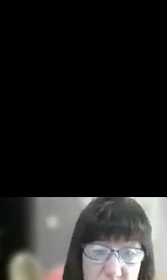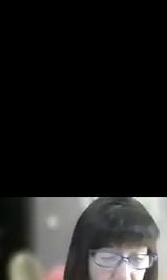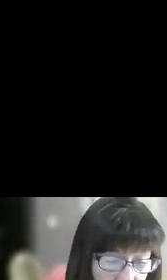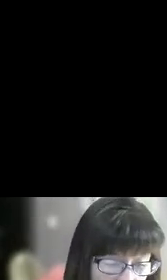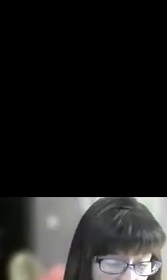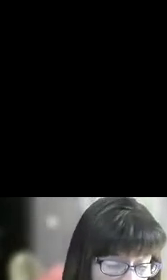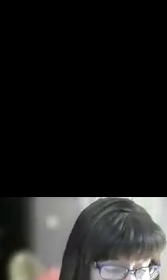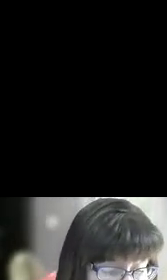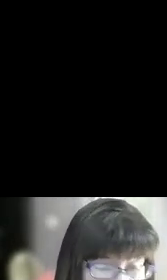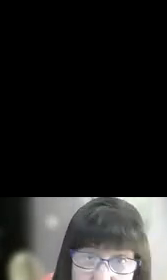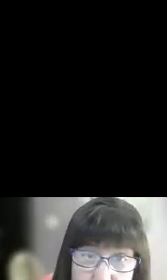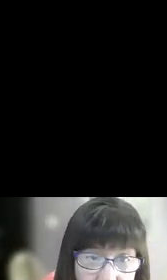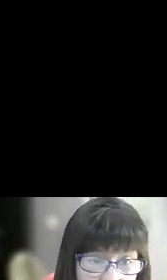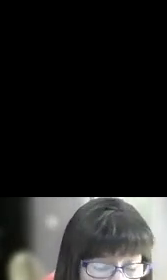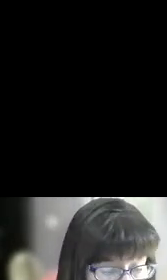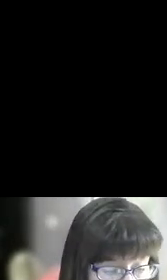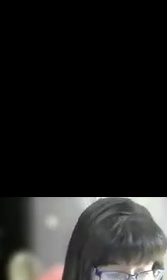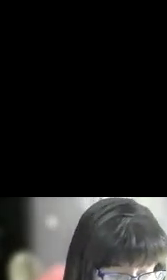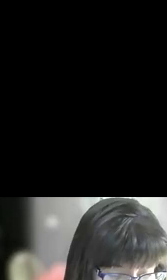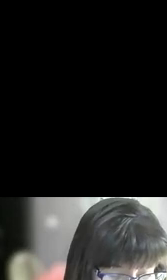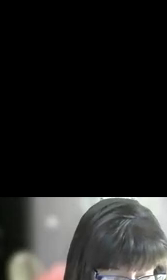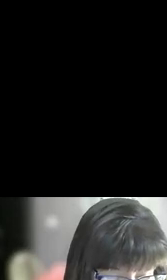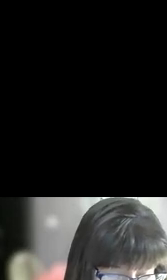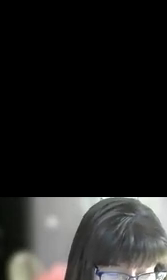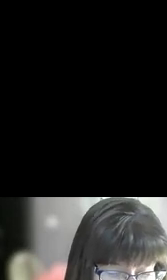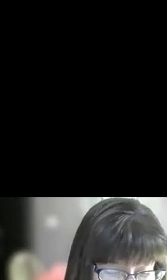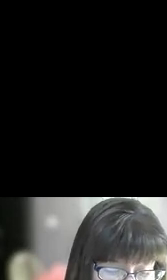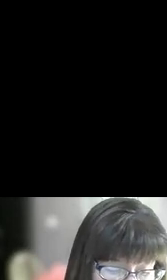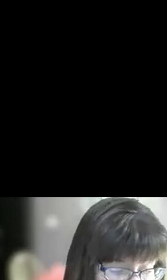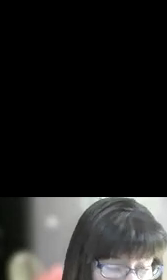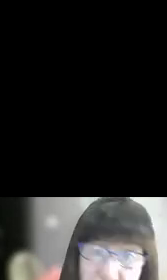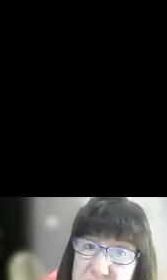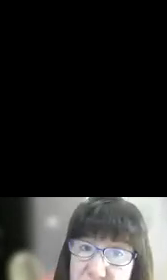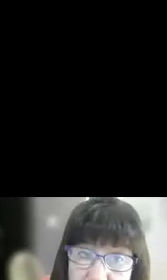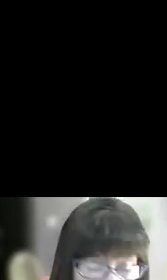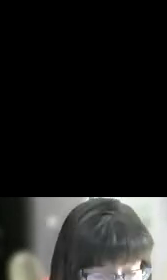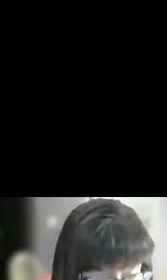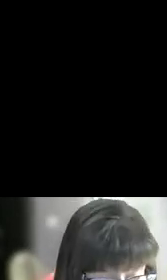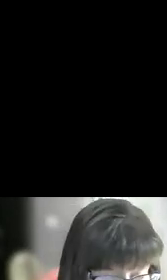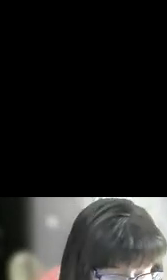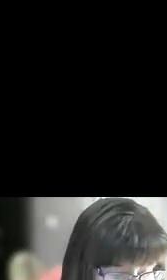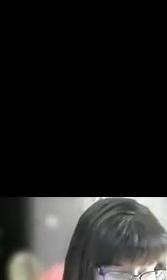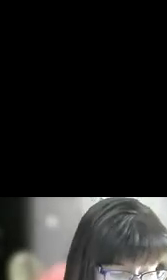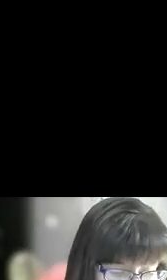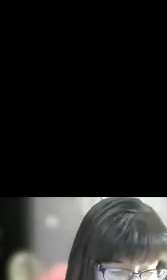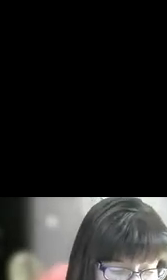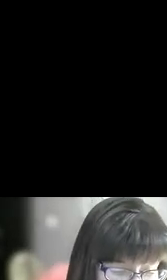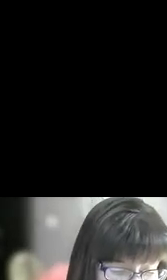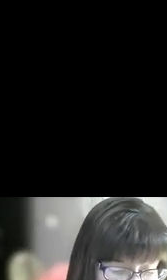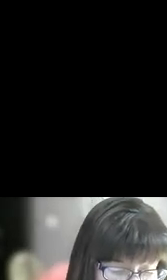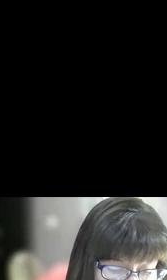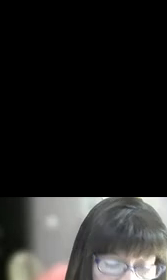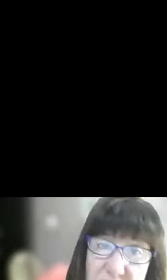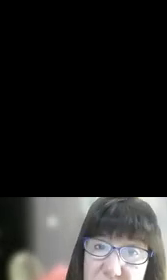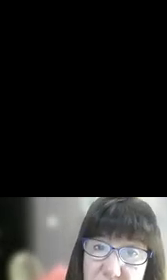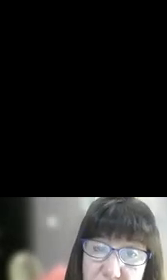in the Zoom panel and the Zoom menu panel, to type in your question. And as the questions start to come in, I just want to remind everyone